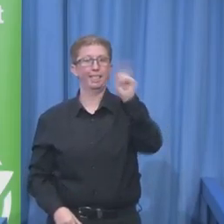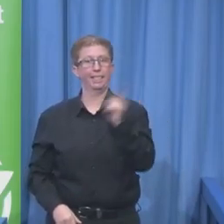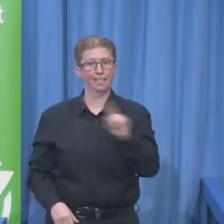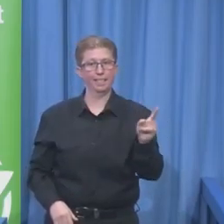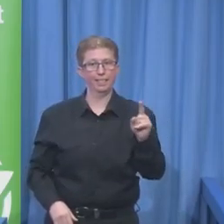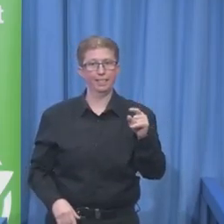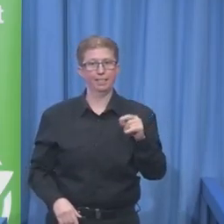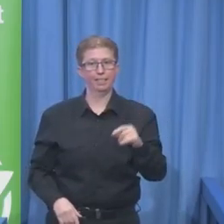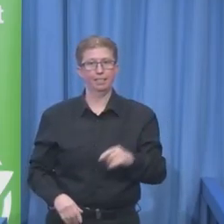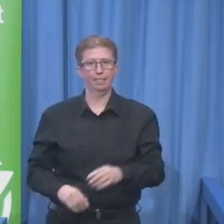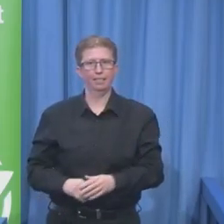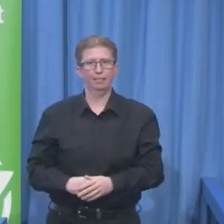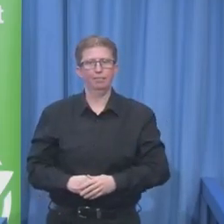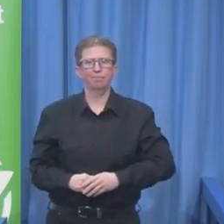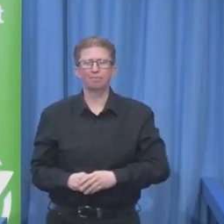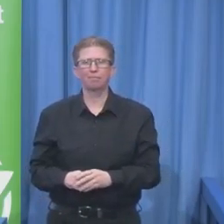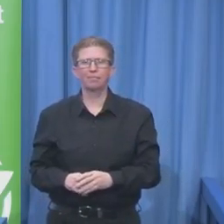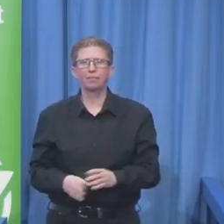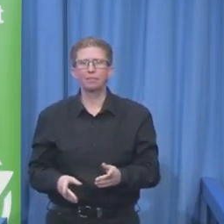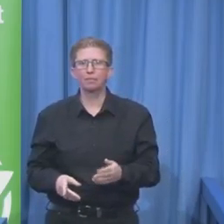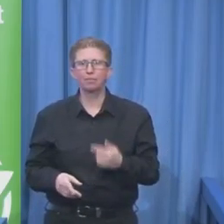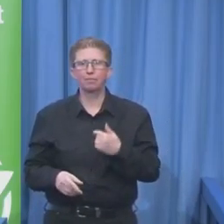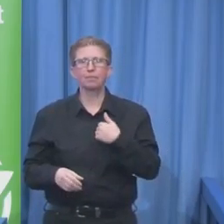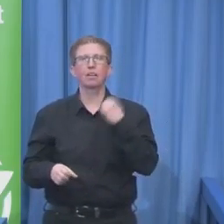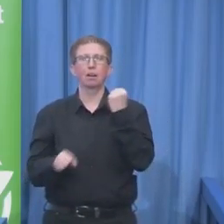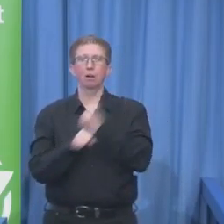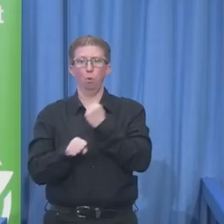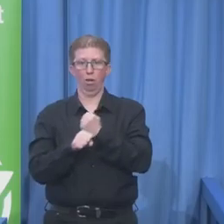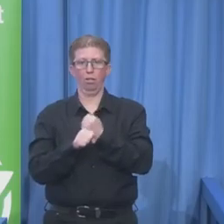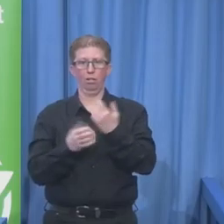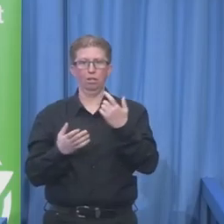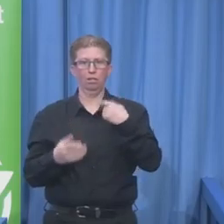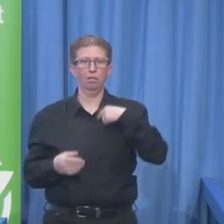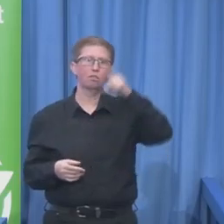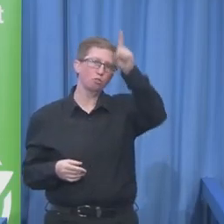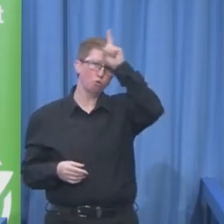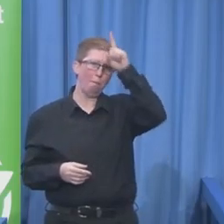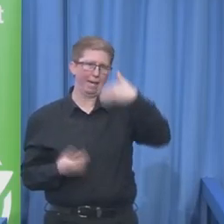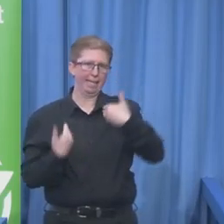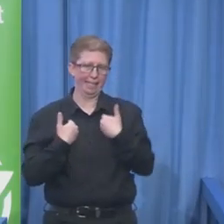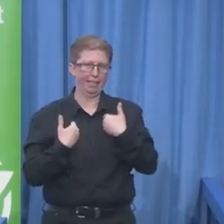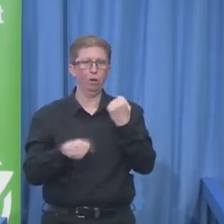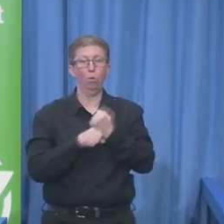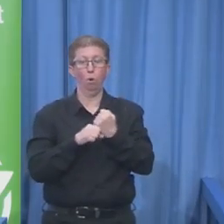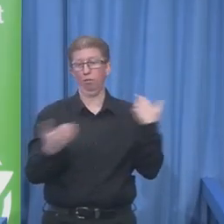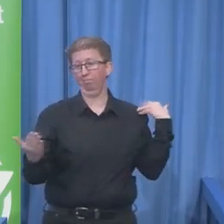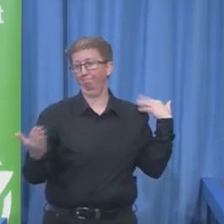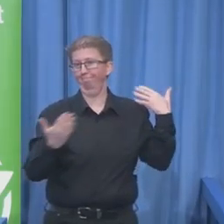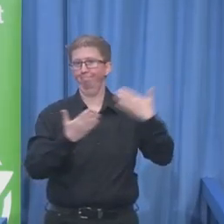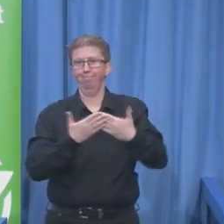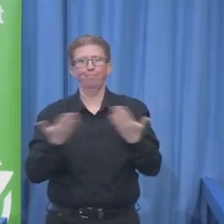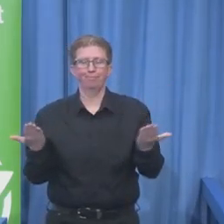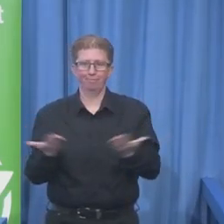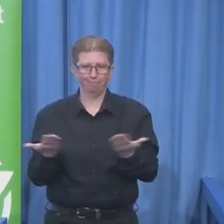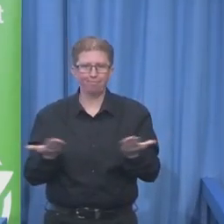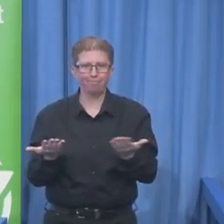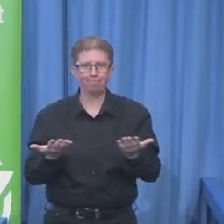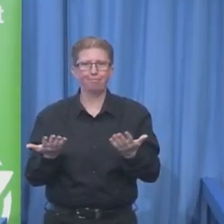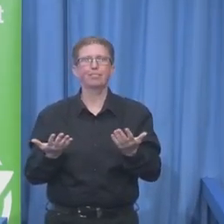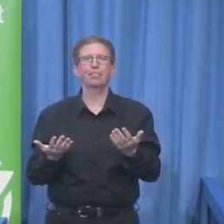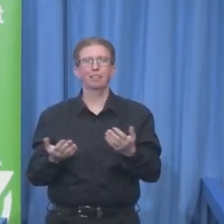30 years I worked as a legal advisor for parents with intellectual disabilities and their sons